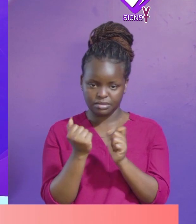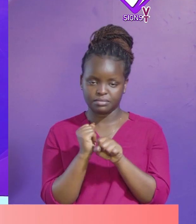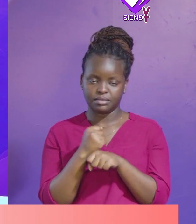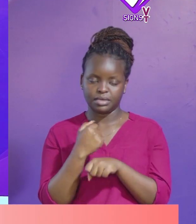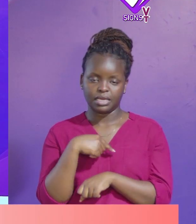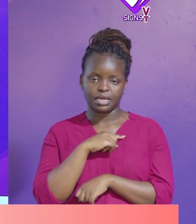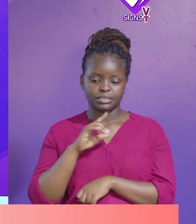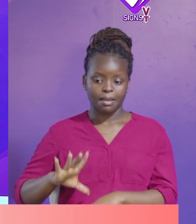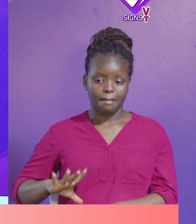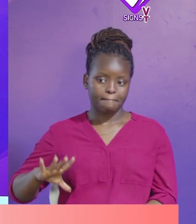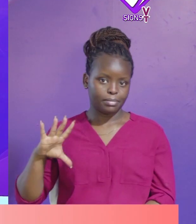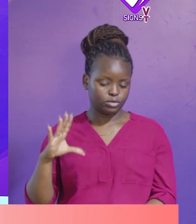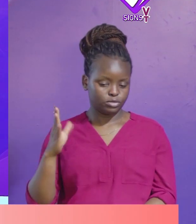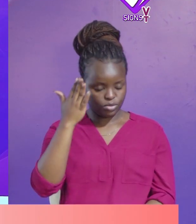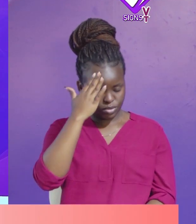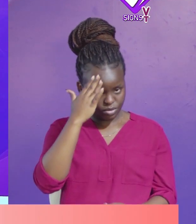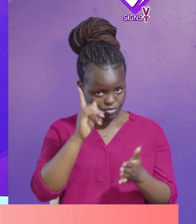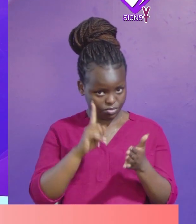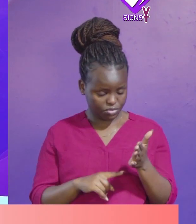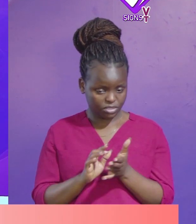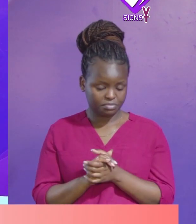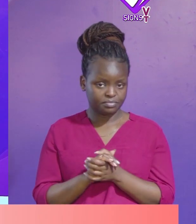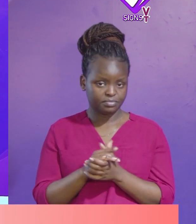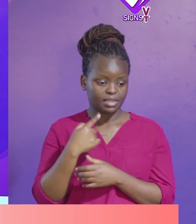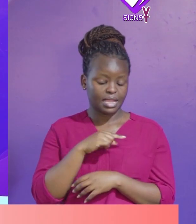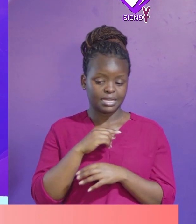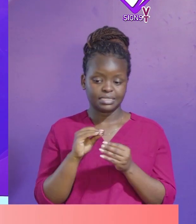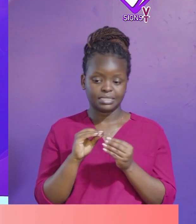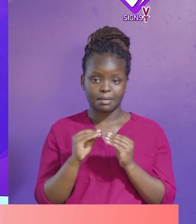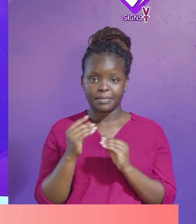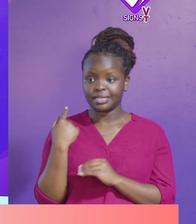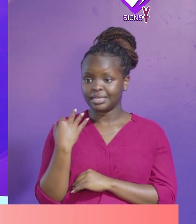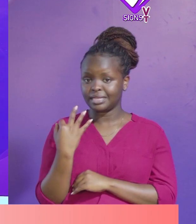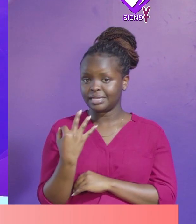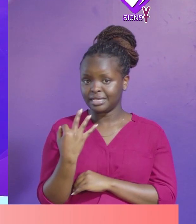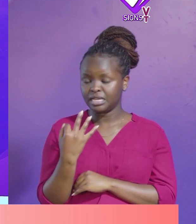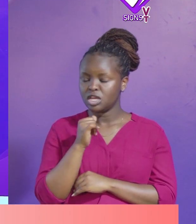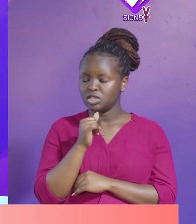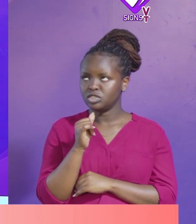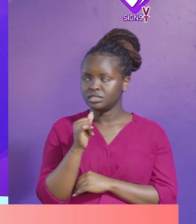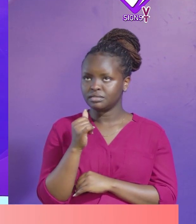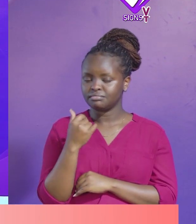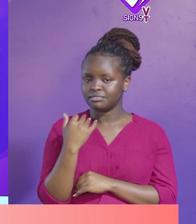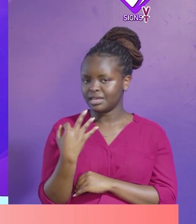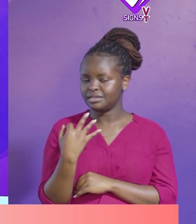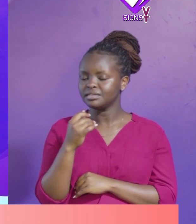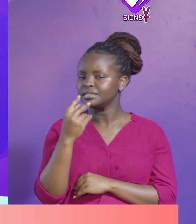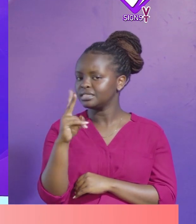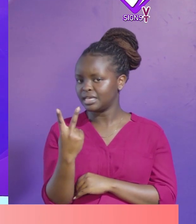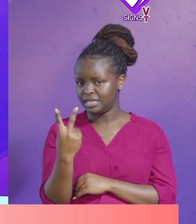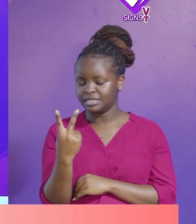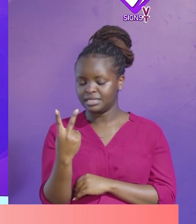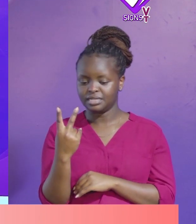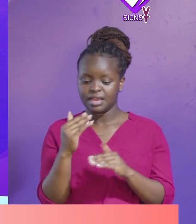proud, knowing that we came third, not third, second on the table, just after America. That